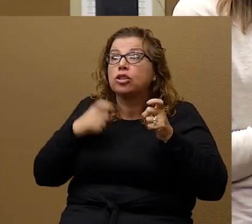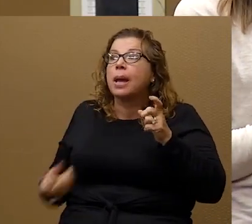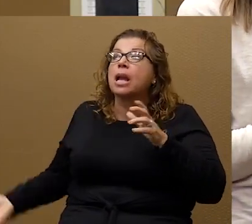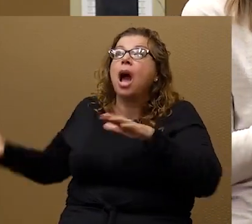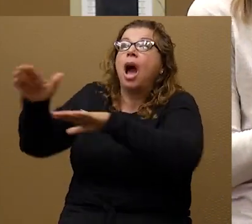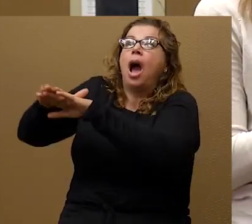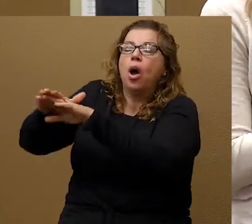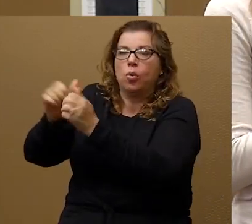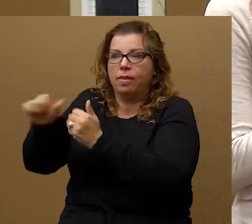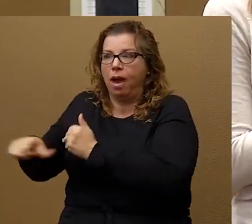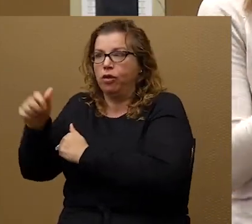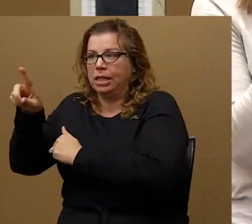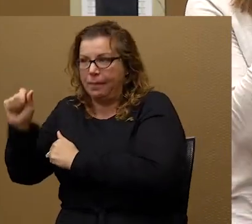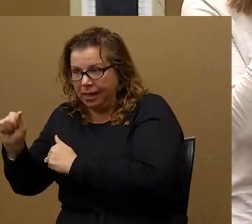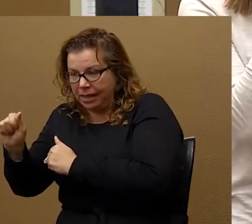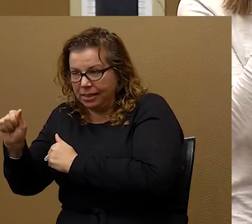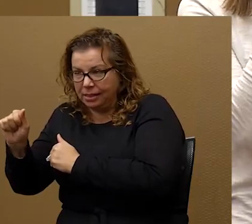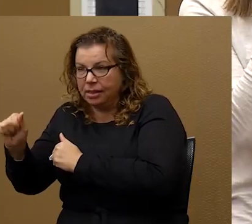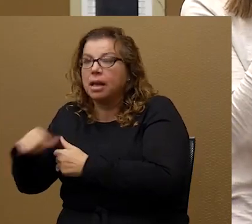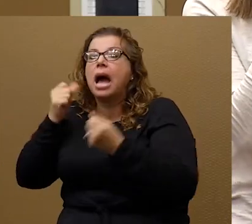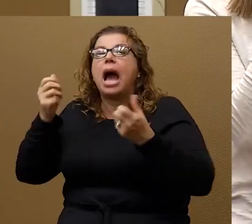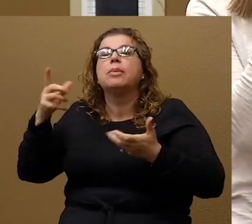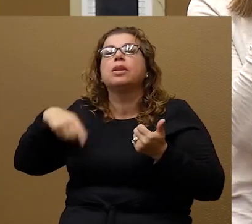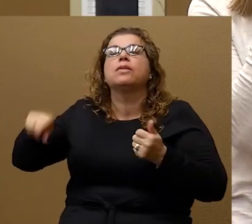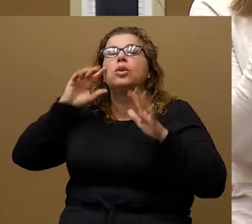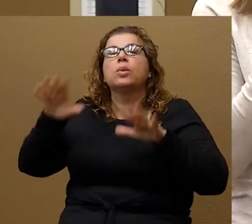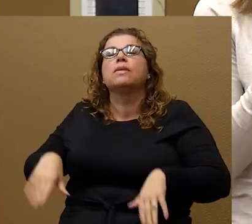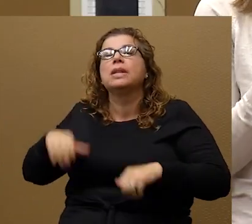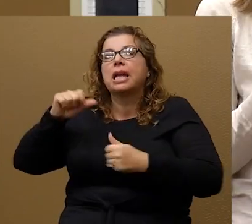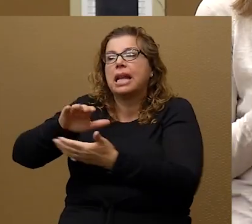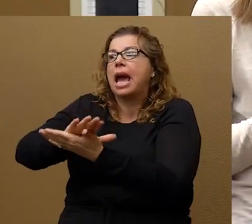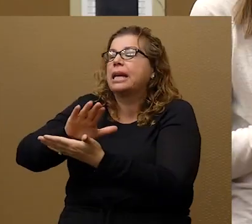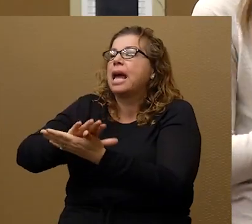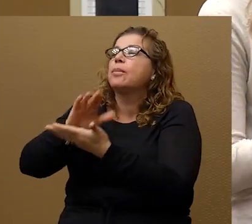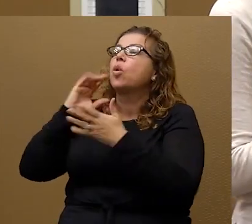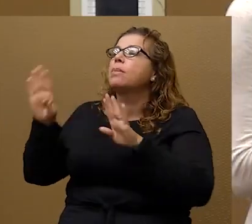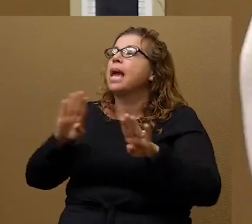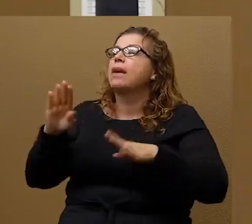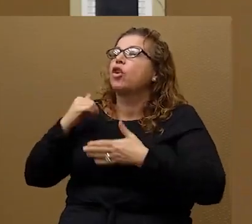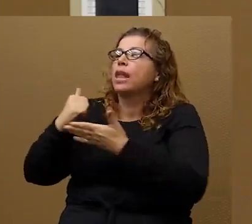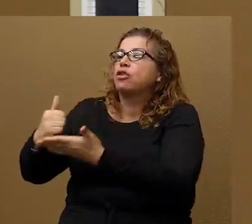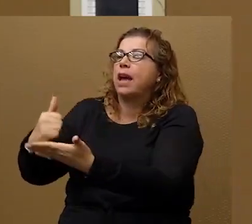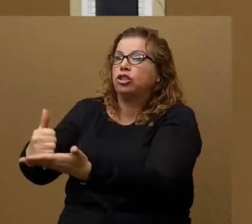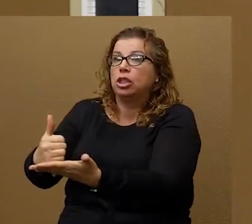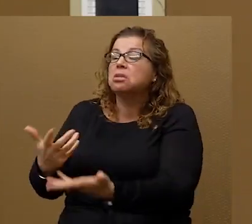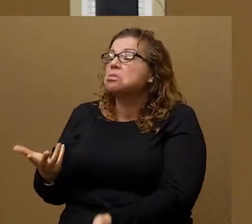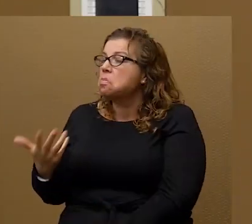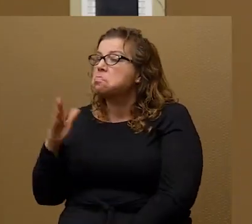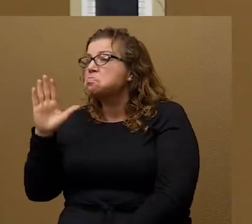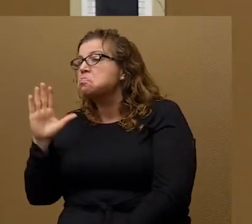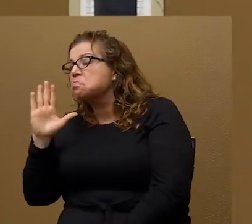And how many in academic or behavioral interventions? Interesting. Yeah.